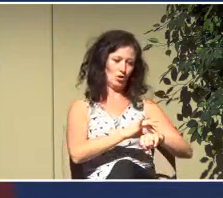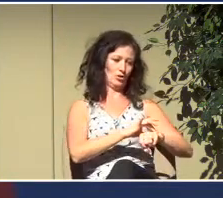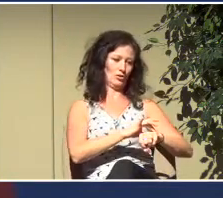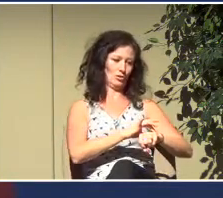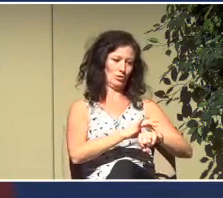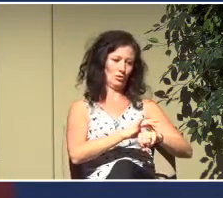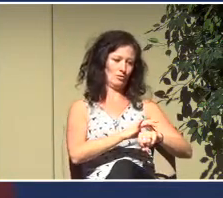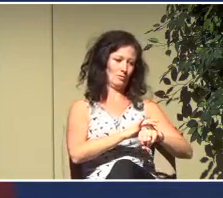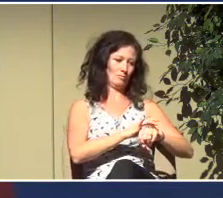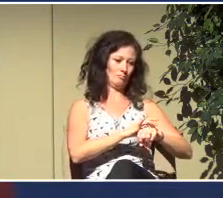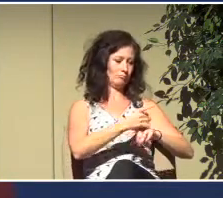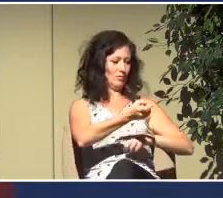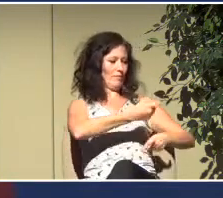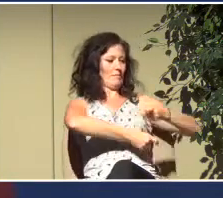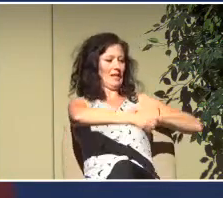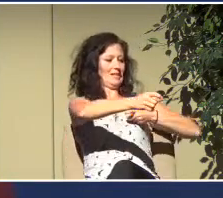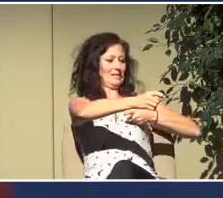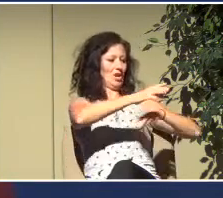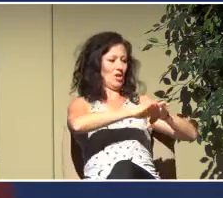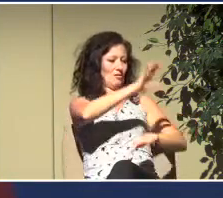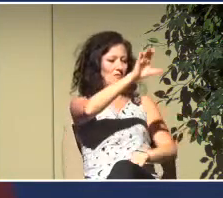ultimately to take our place,